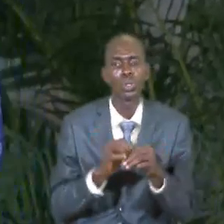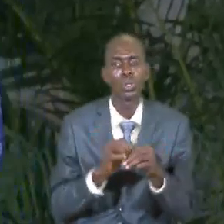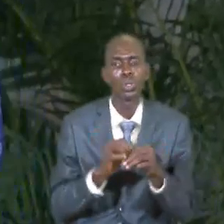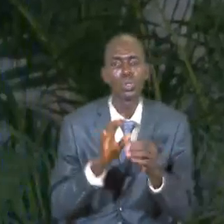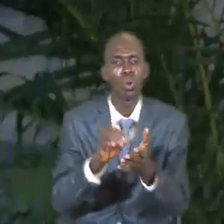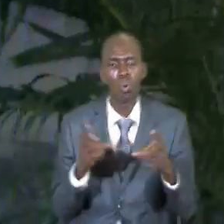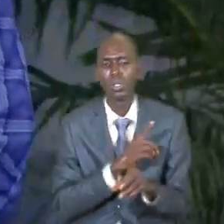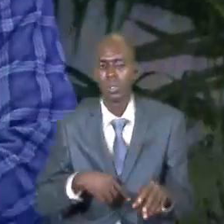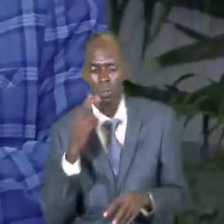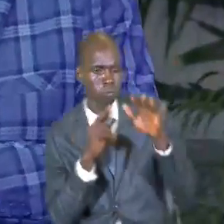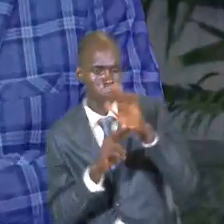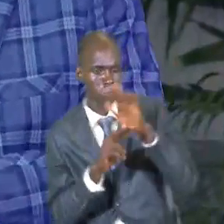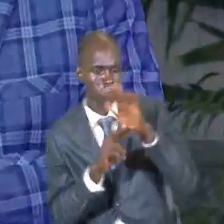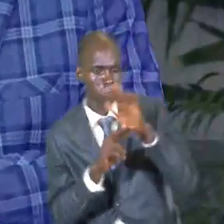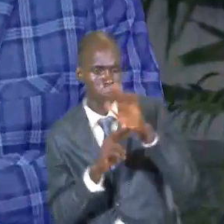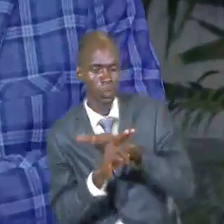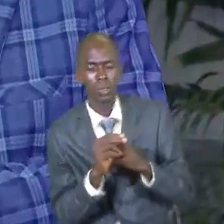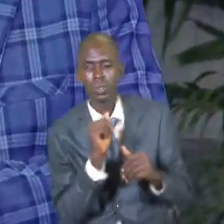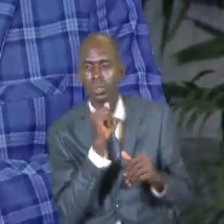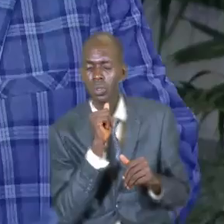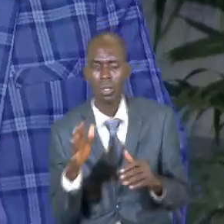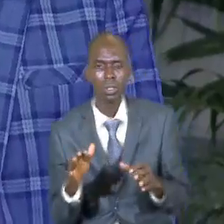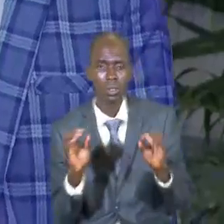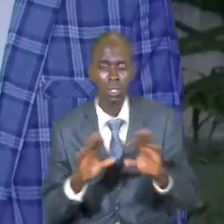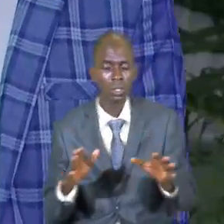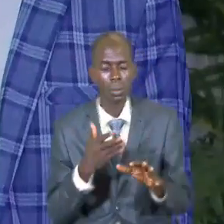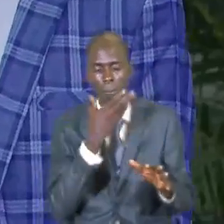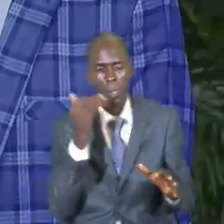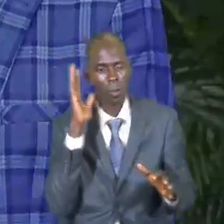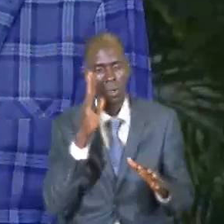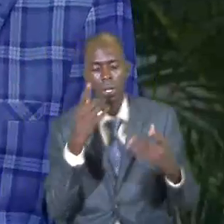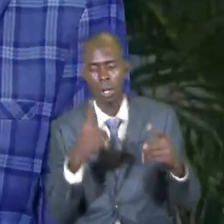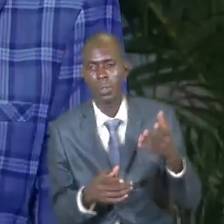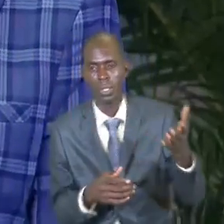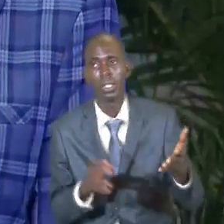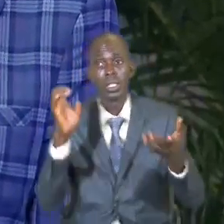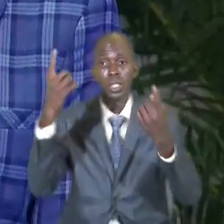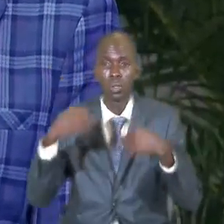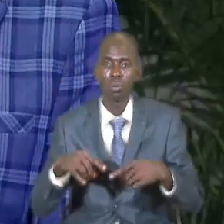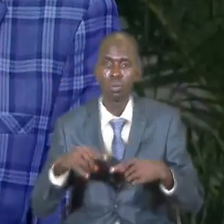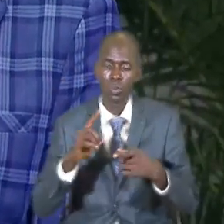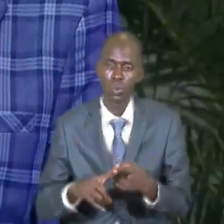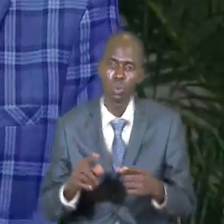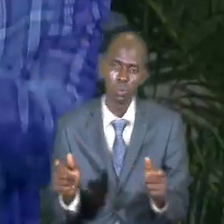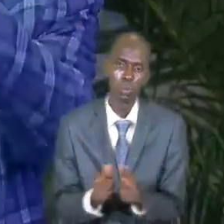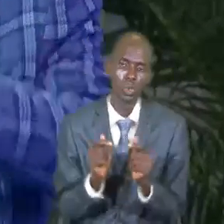come. Therefore, he comes to interrupt your life. And this impact, this